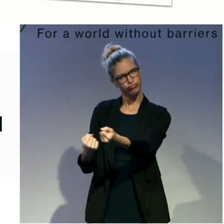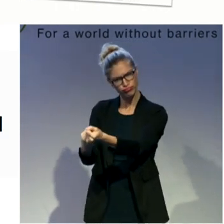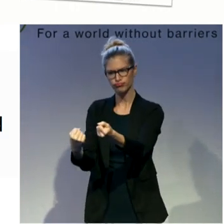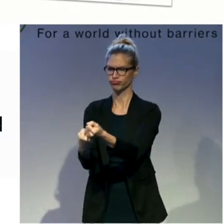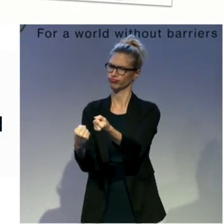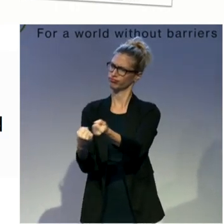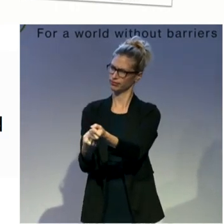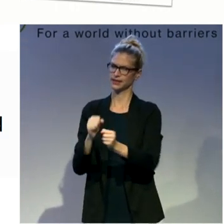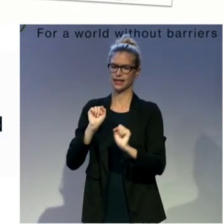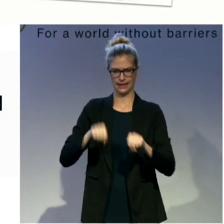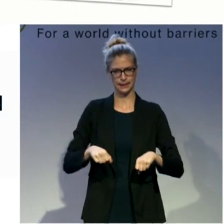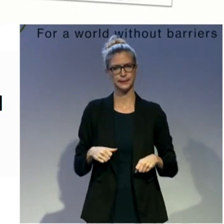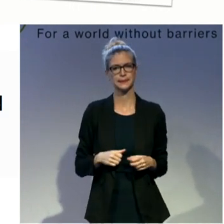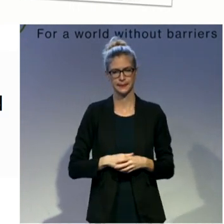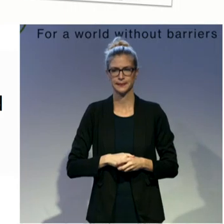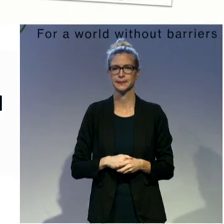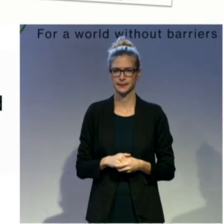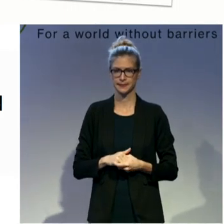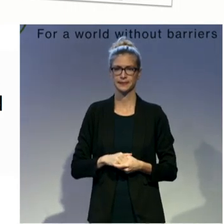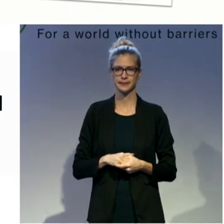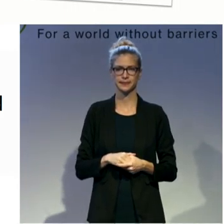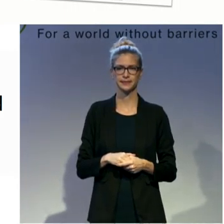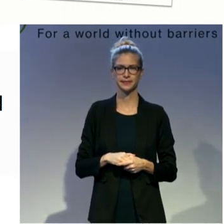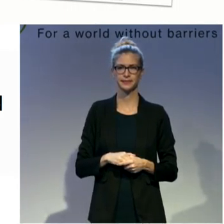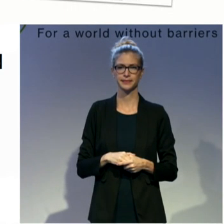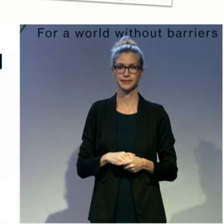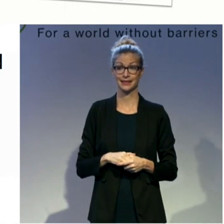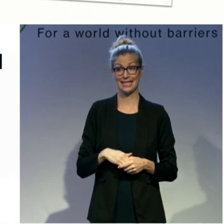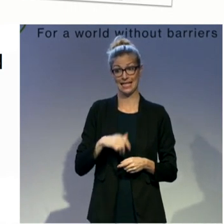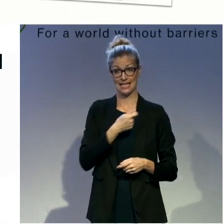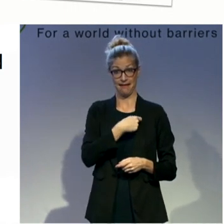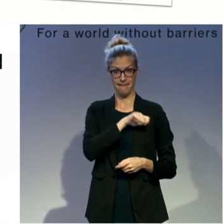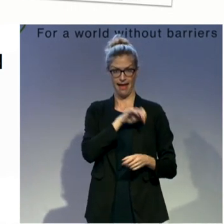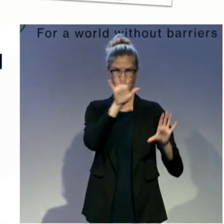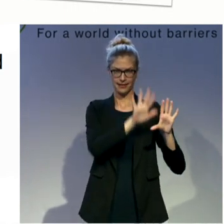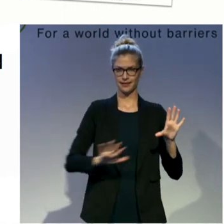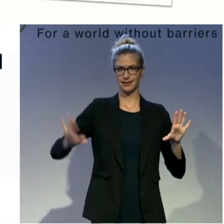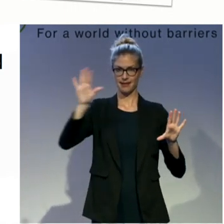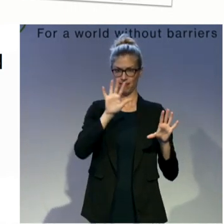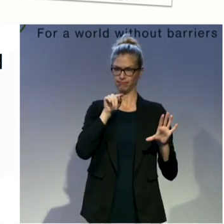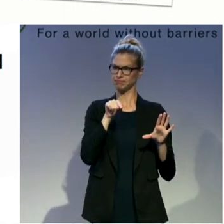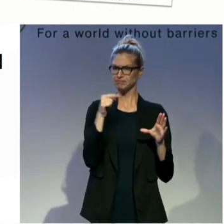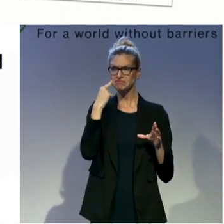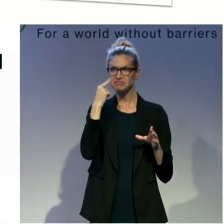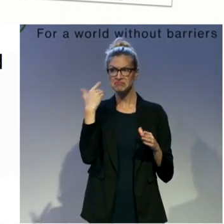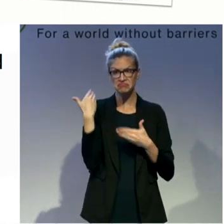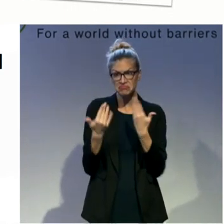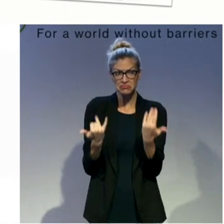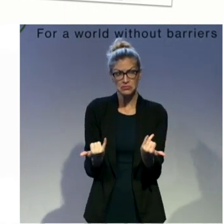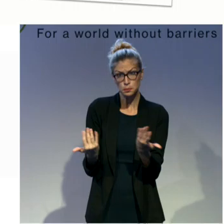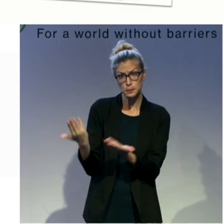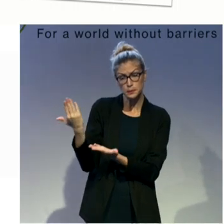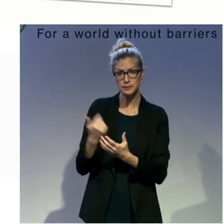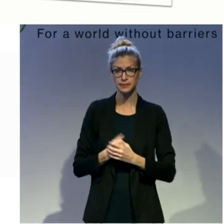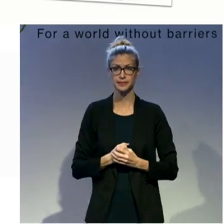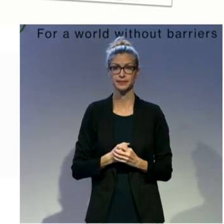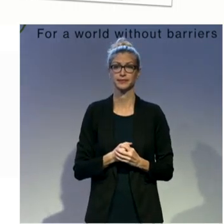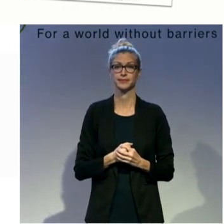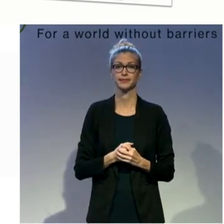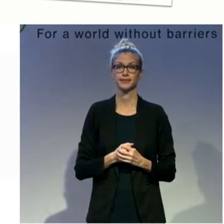This year in Spain, we have a European, national,